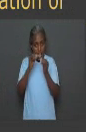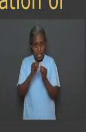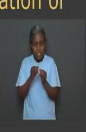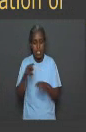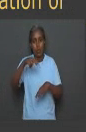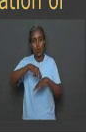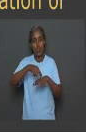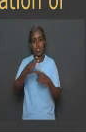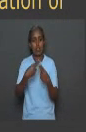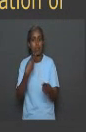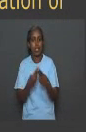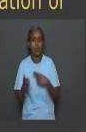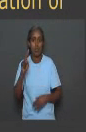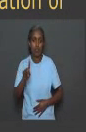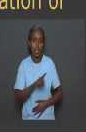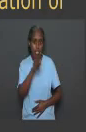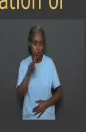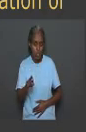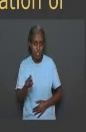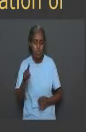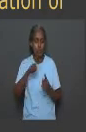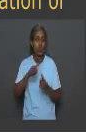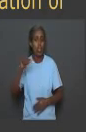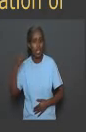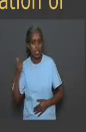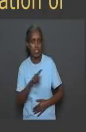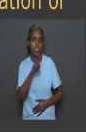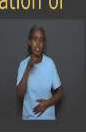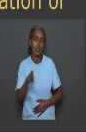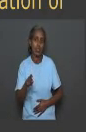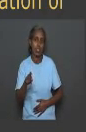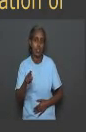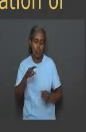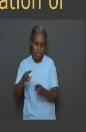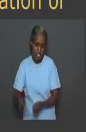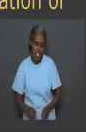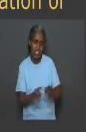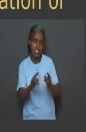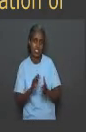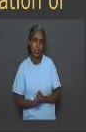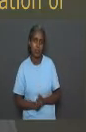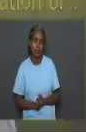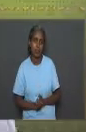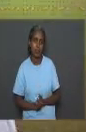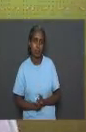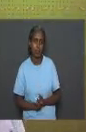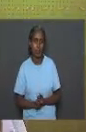constant multiple of one equation to another equation of the system.